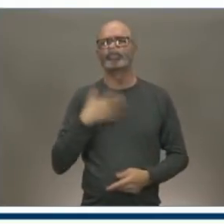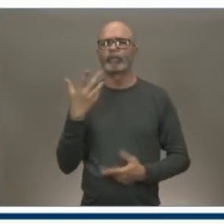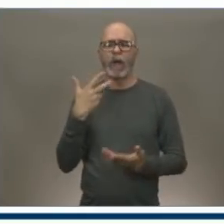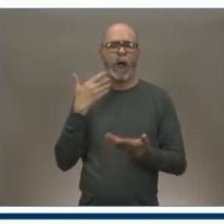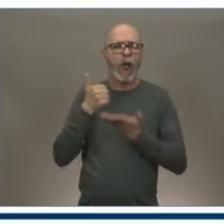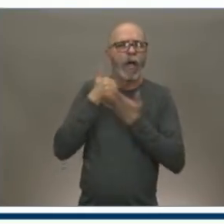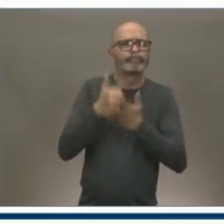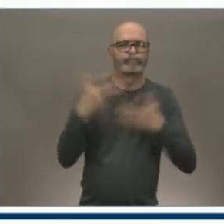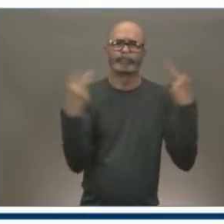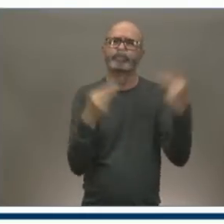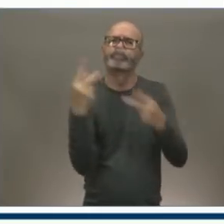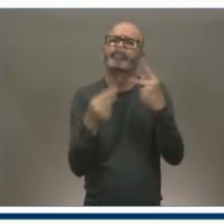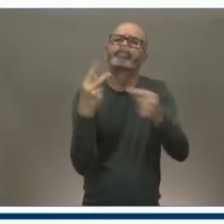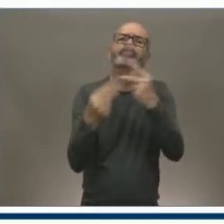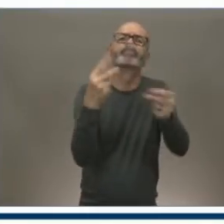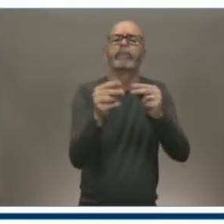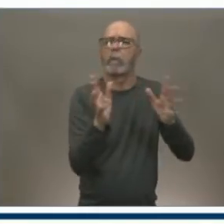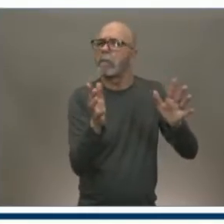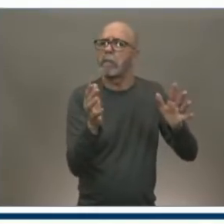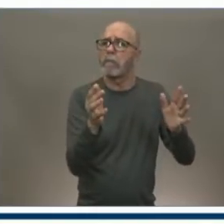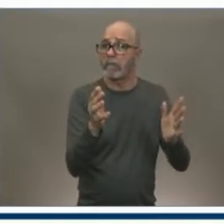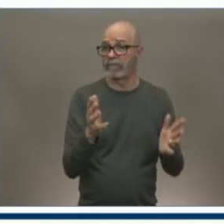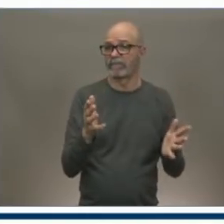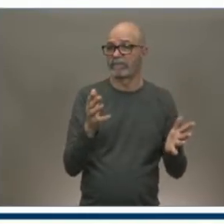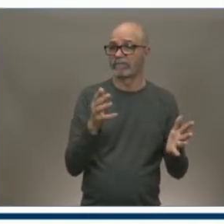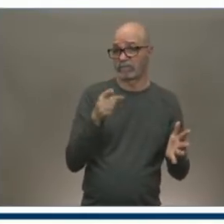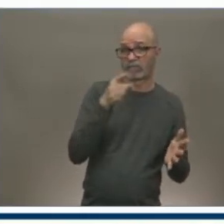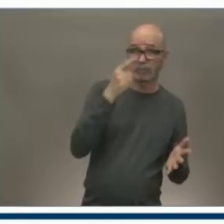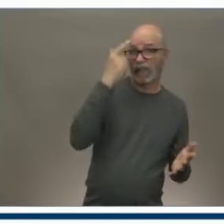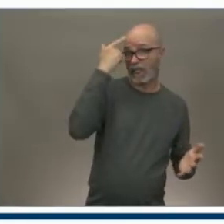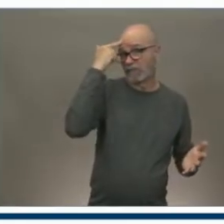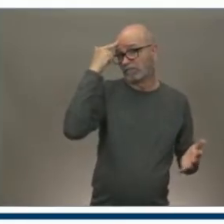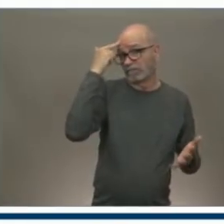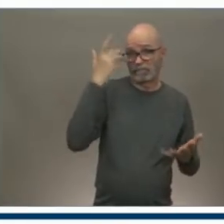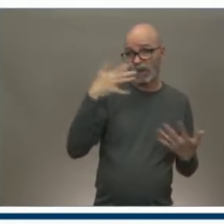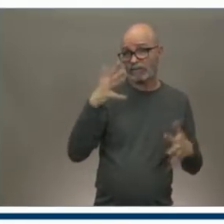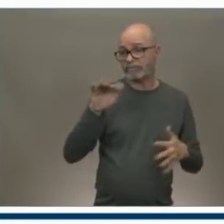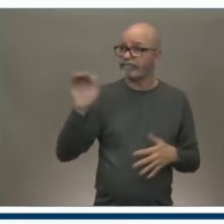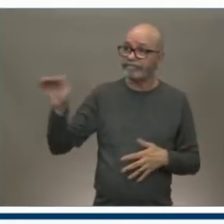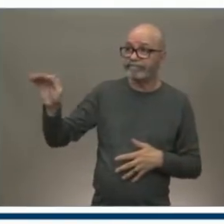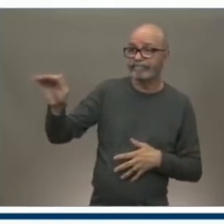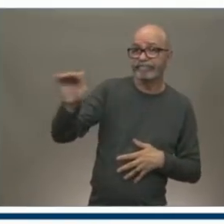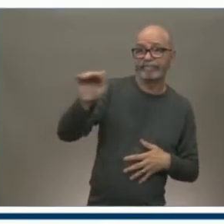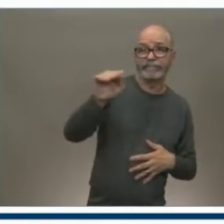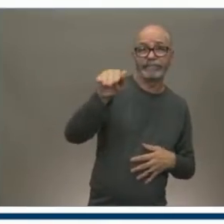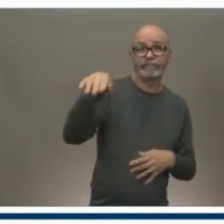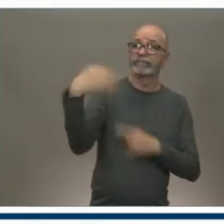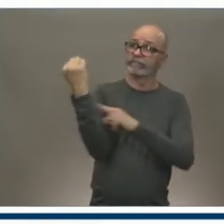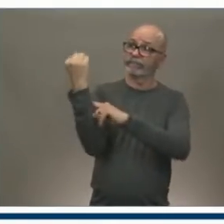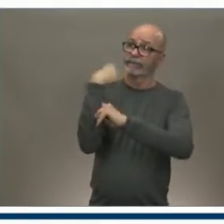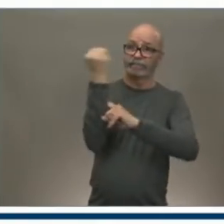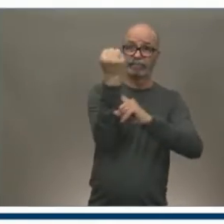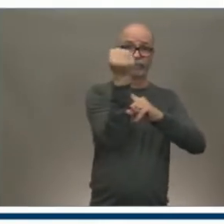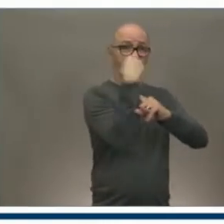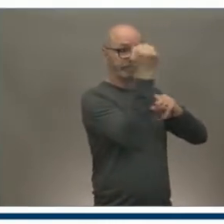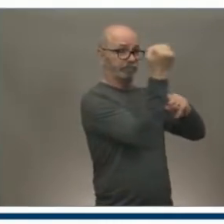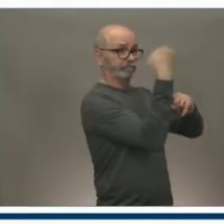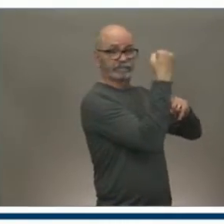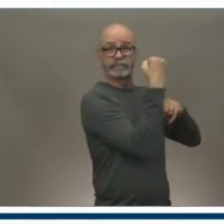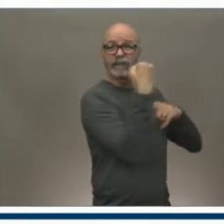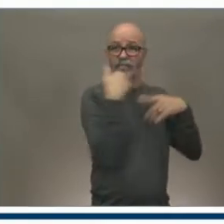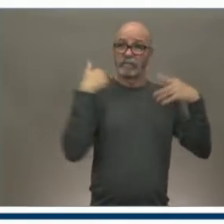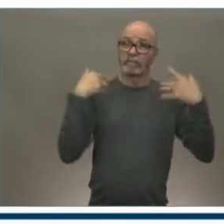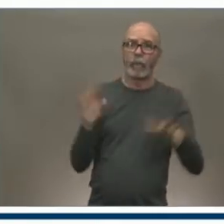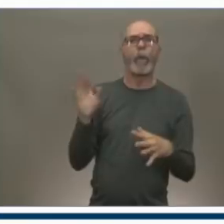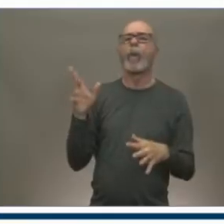vaccination clinics. Wondering whether or not you have given them any final word if they will be used, and whether or not you might use paramedics to deliver